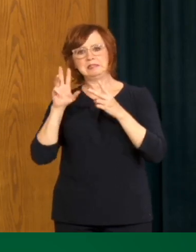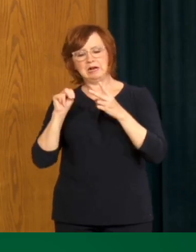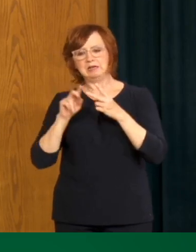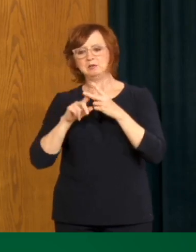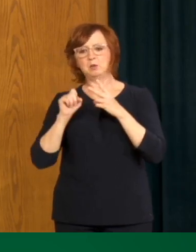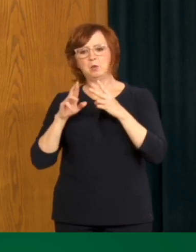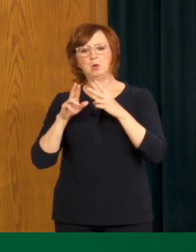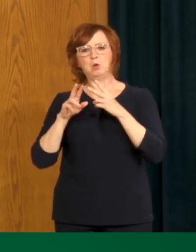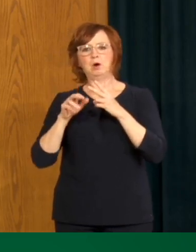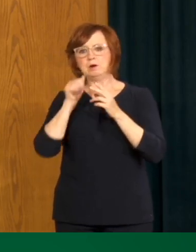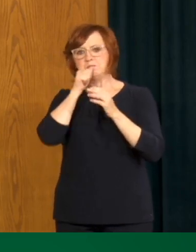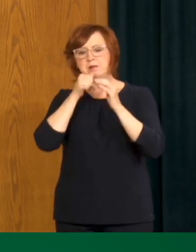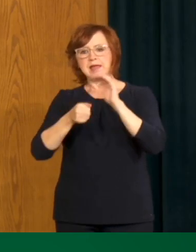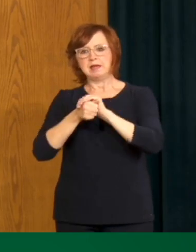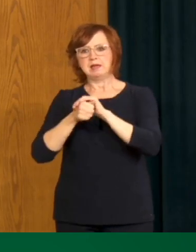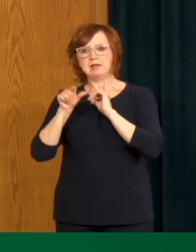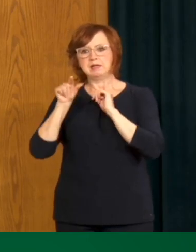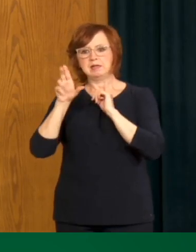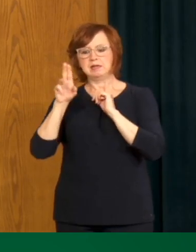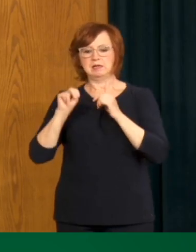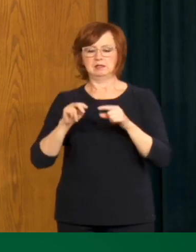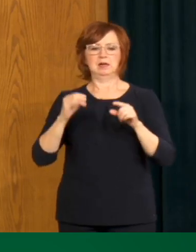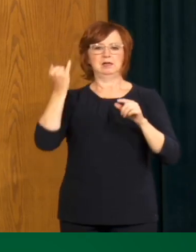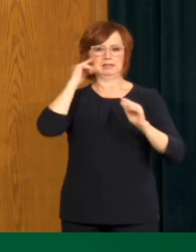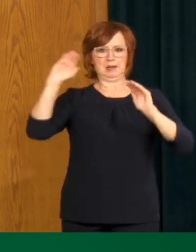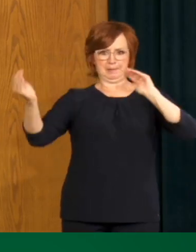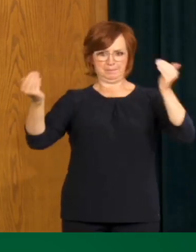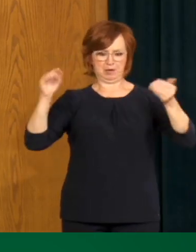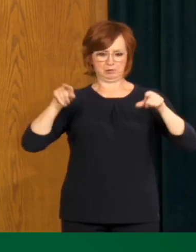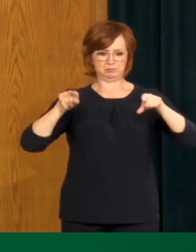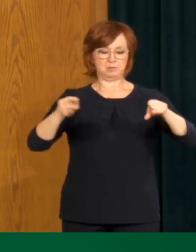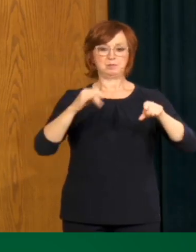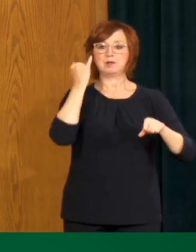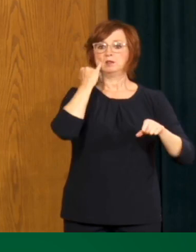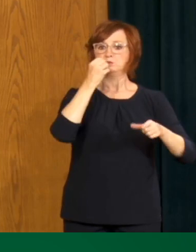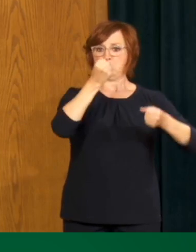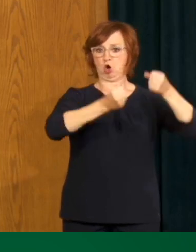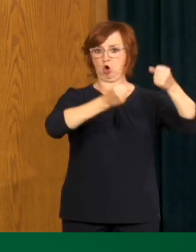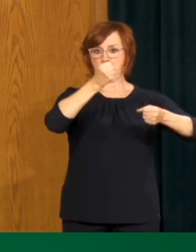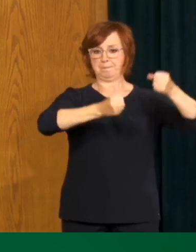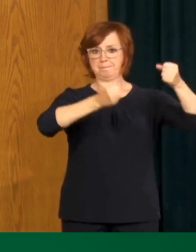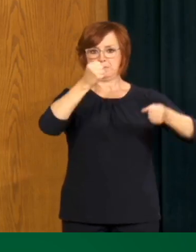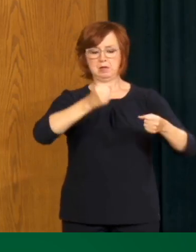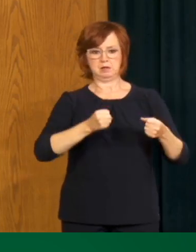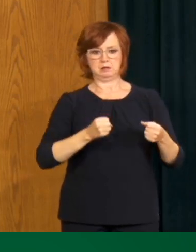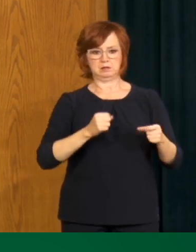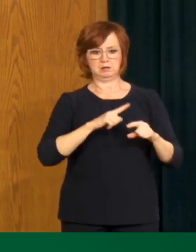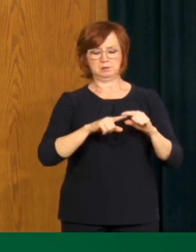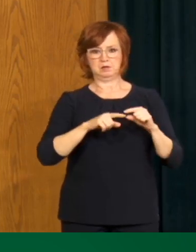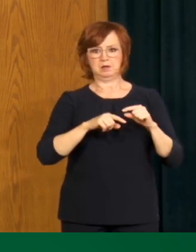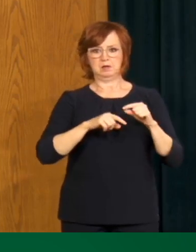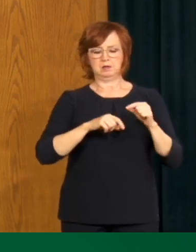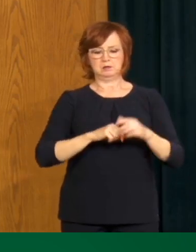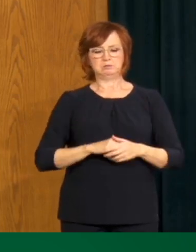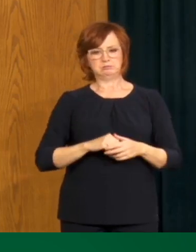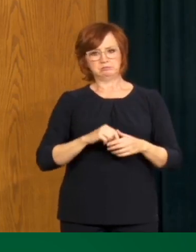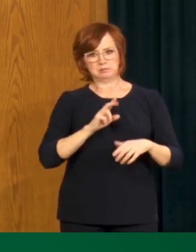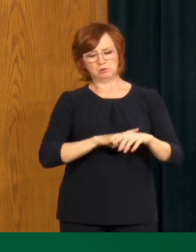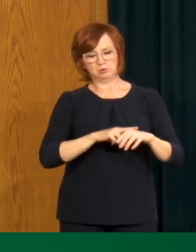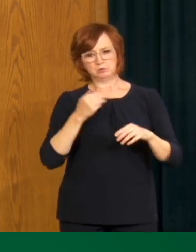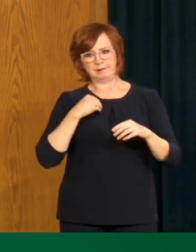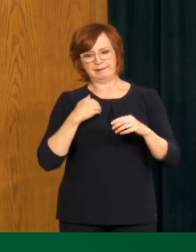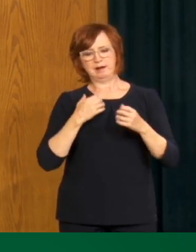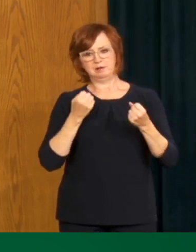for some reason vehicles are being used in robberies or anything of that nature, quite often and that is a problem that we have